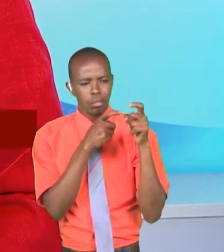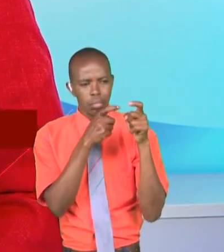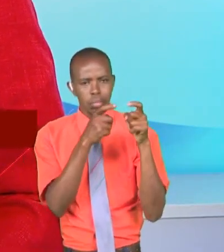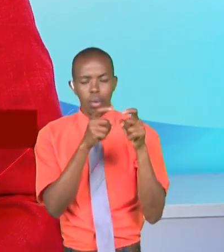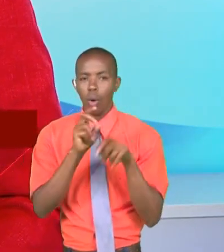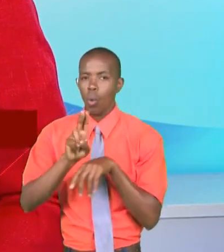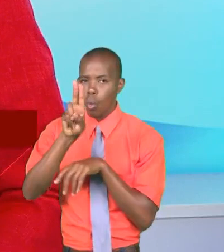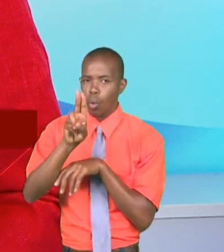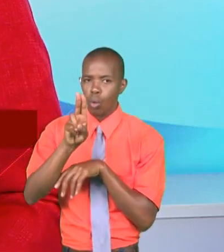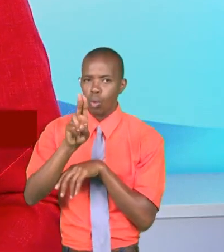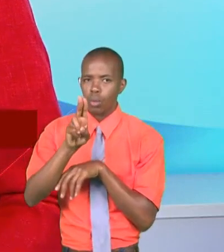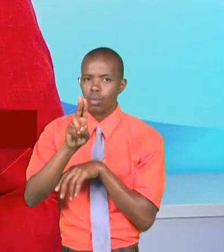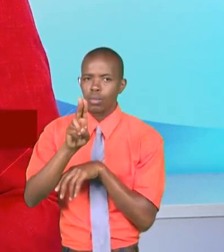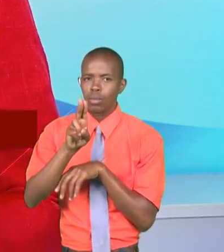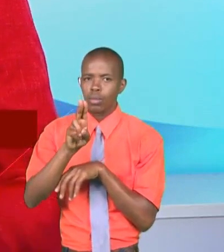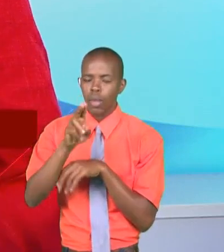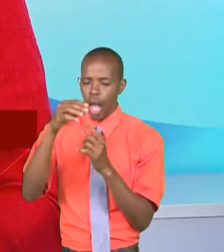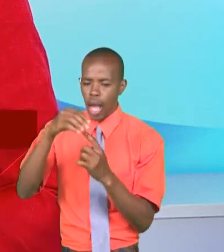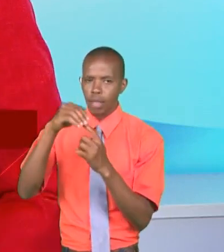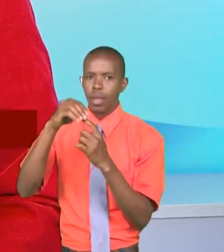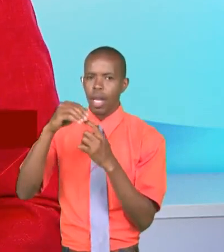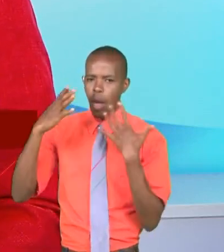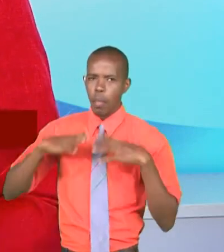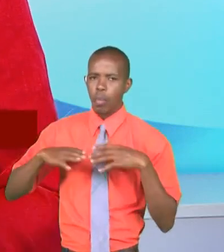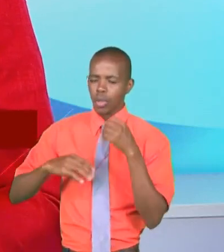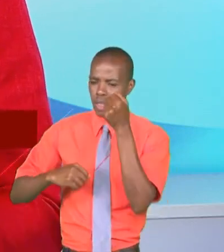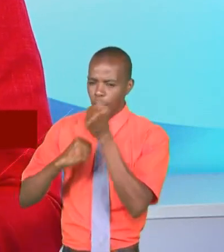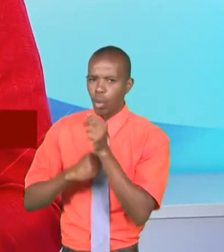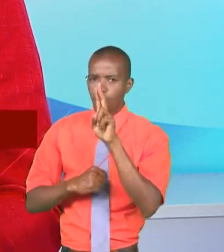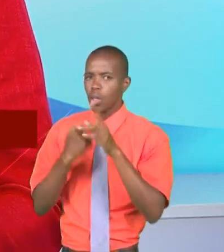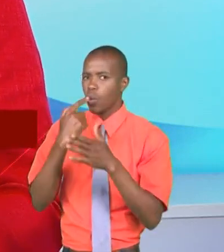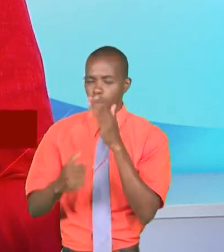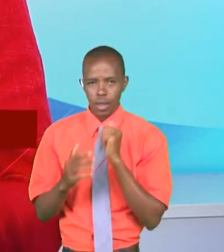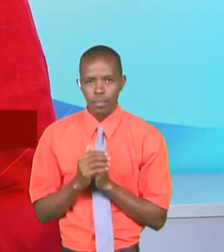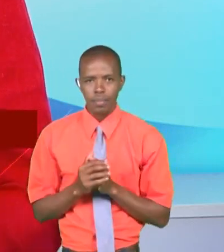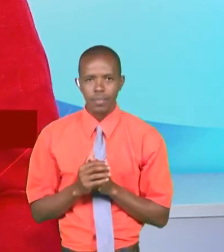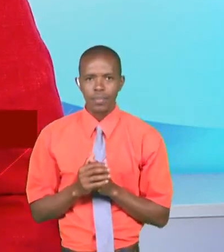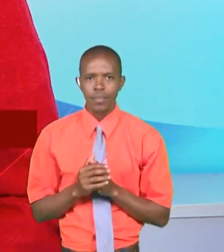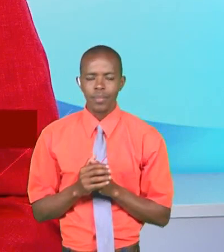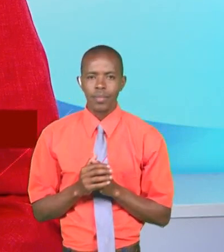Uhuru Kenyatta and his side, especially the people close to him. They are saying that